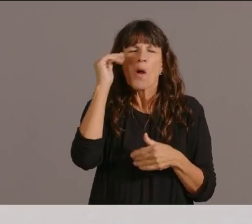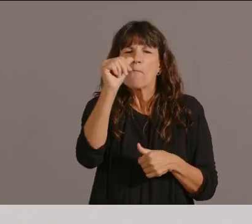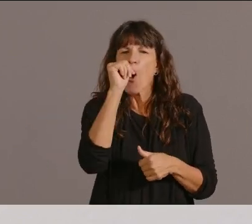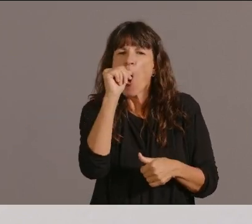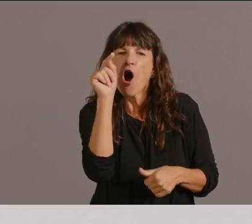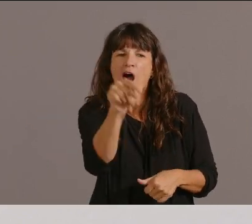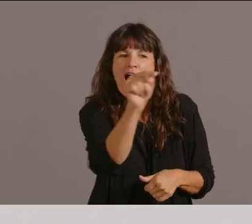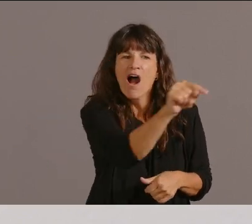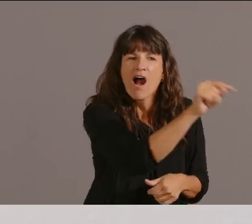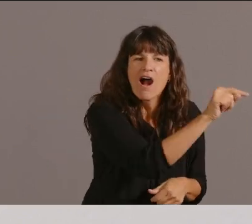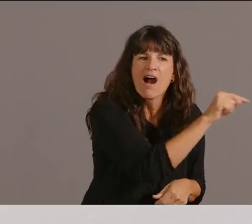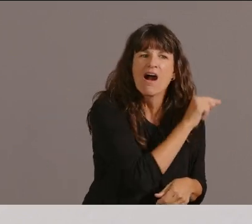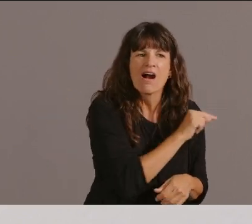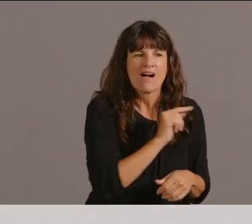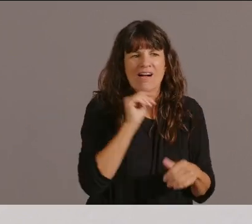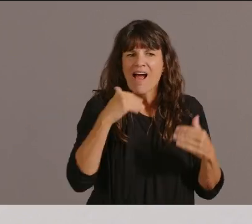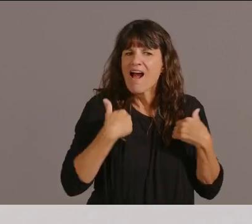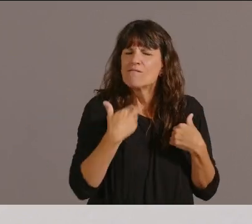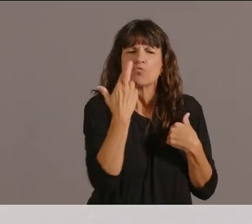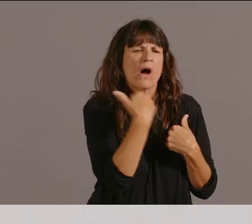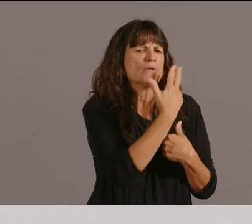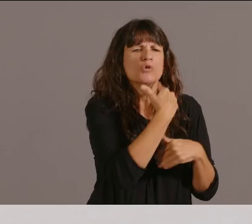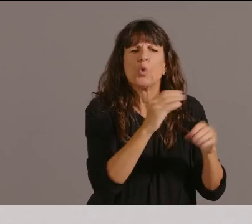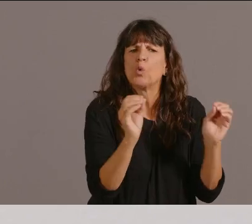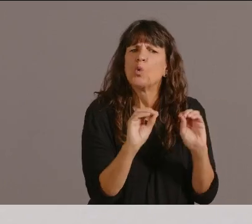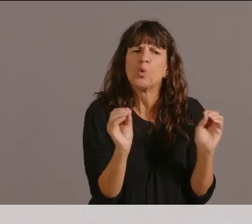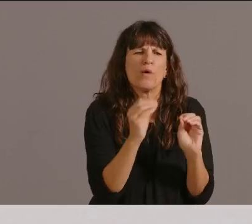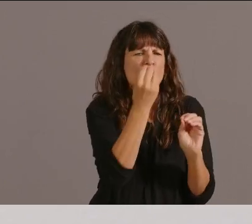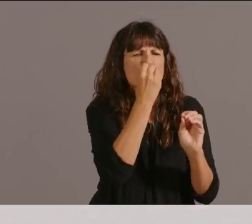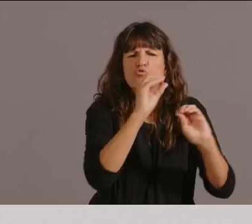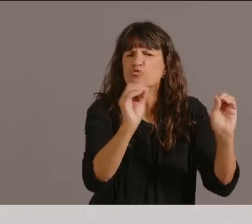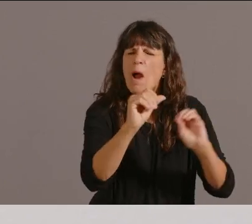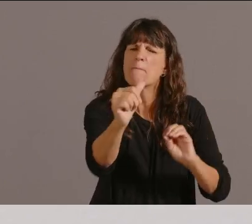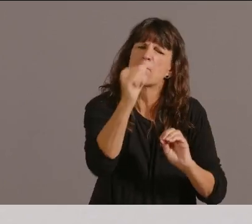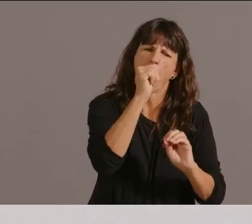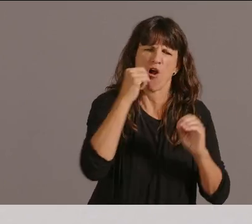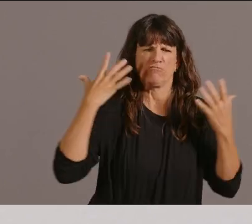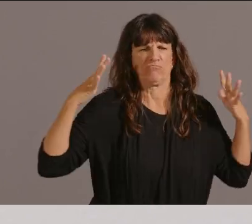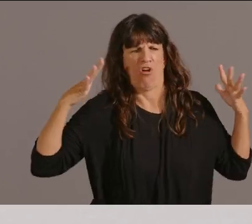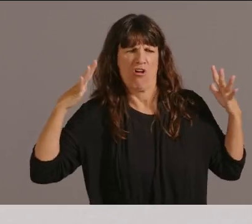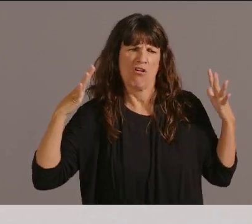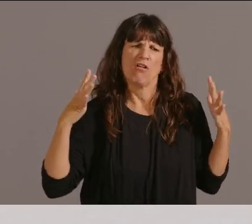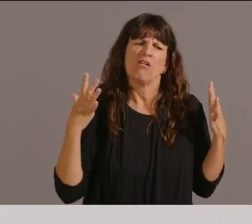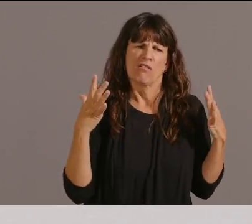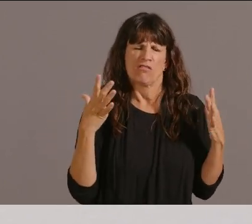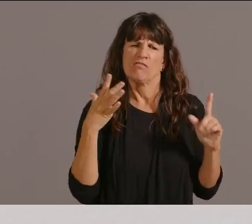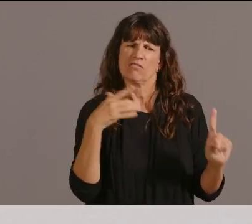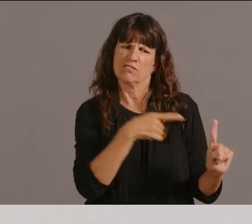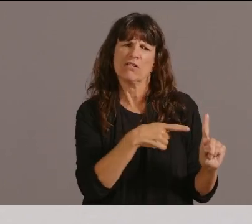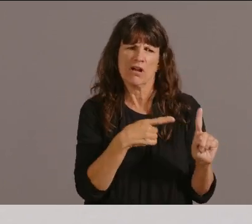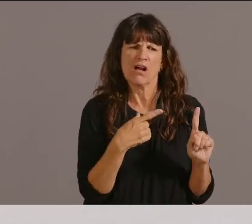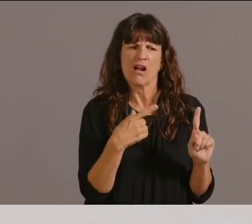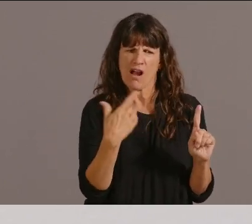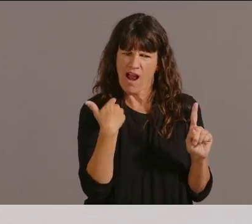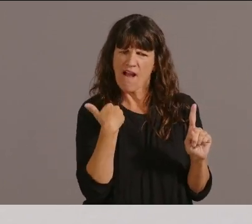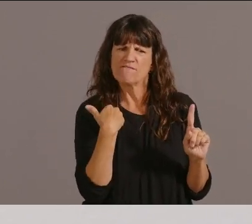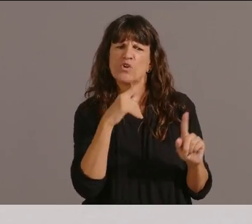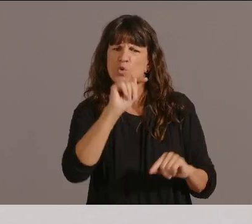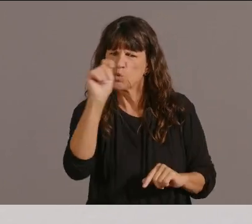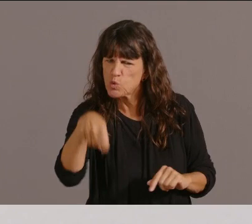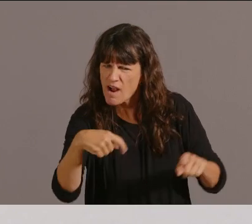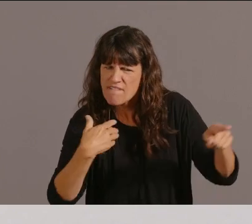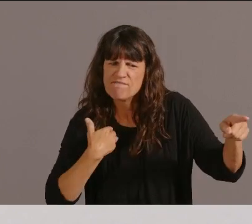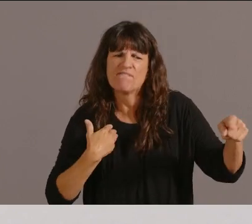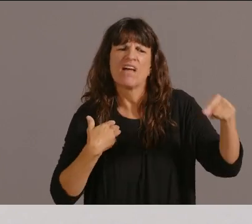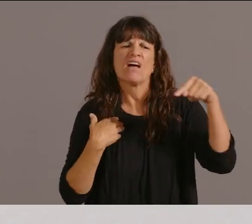toaster oven. They've got bar stools. You know, we got folks on Whiskey Row and 4th Avenue in Tucson and down in Brewery